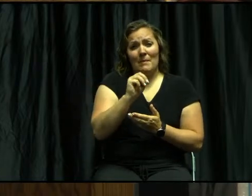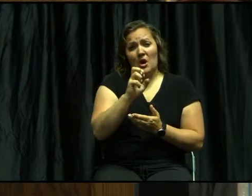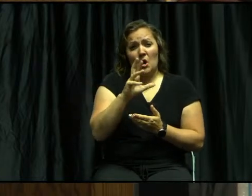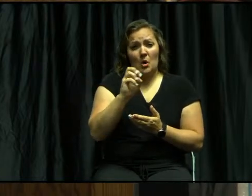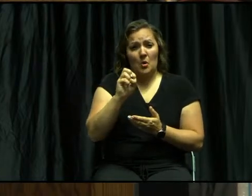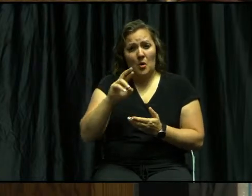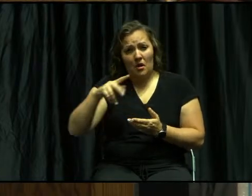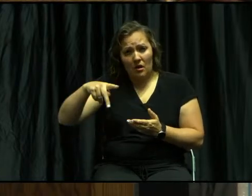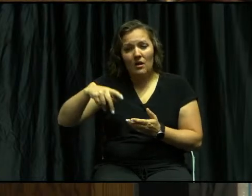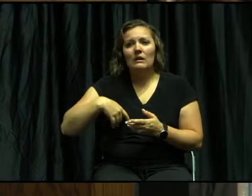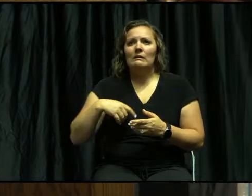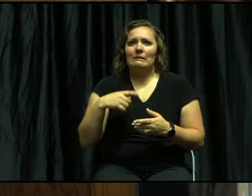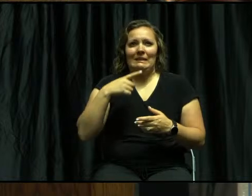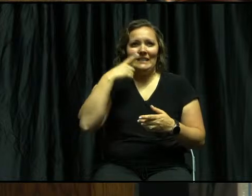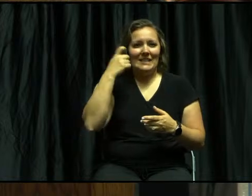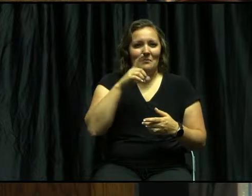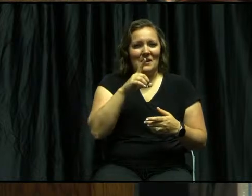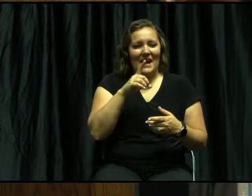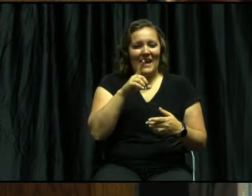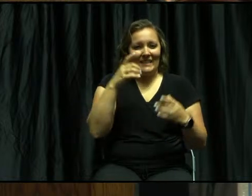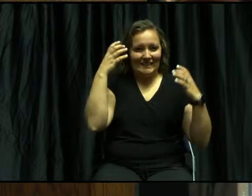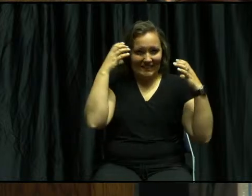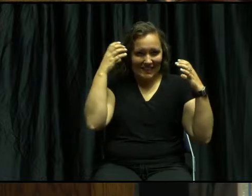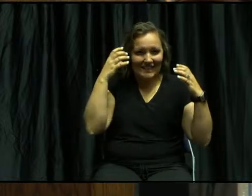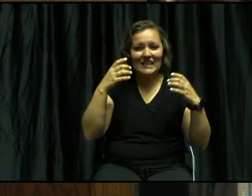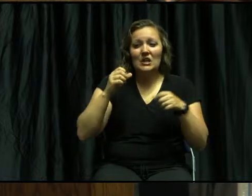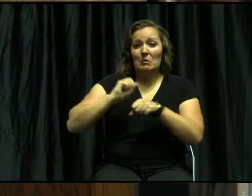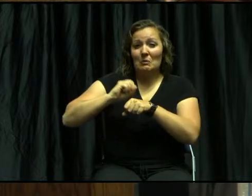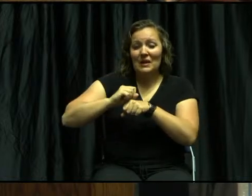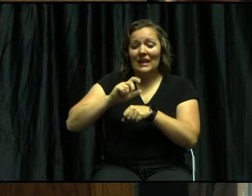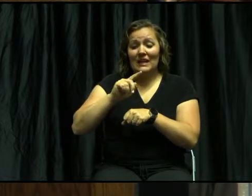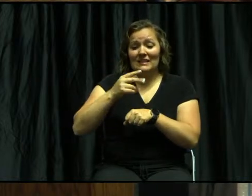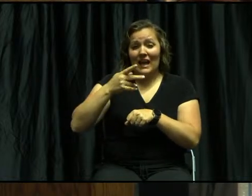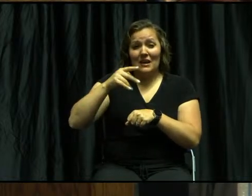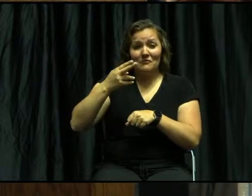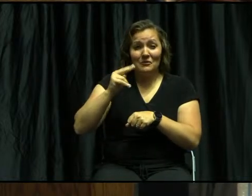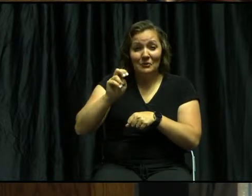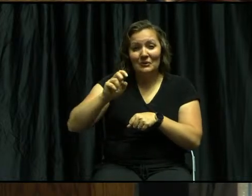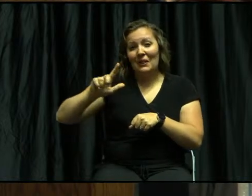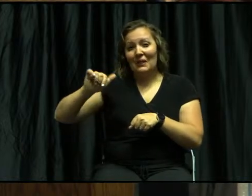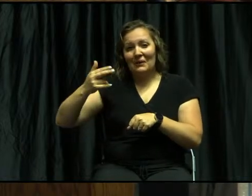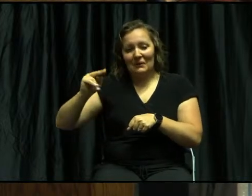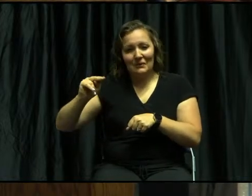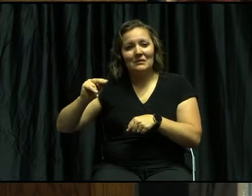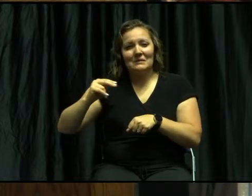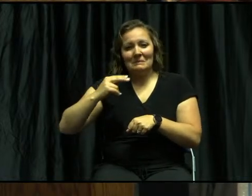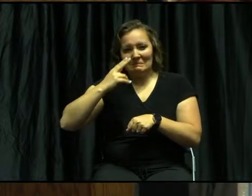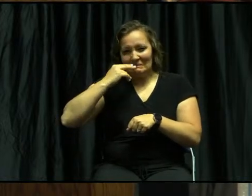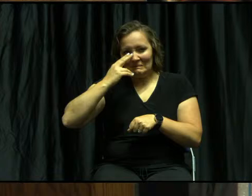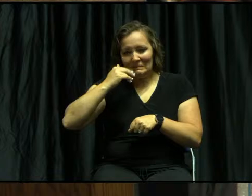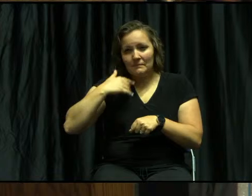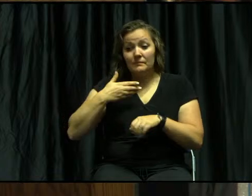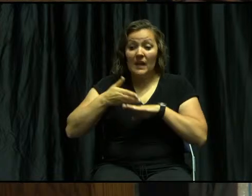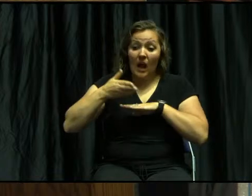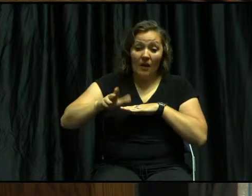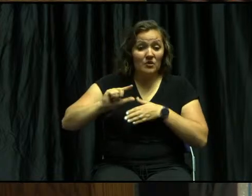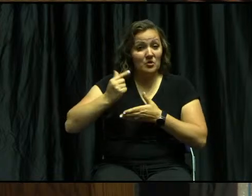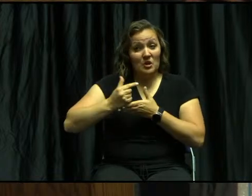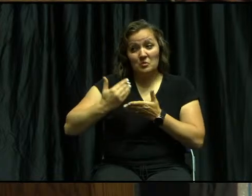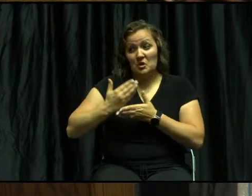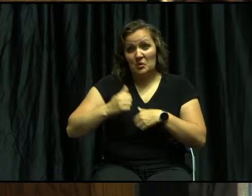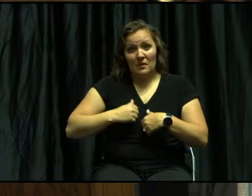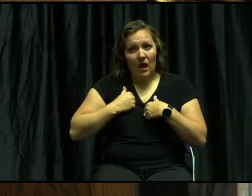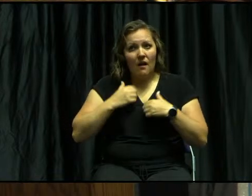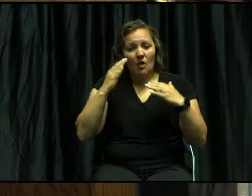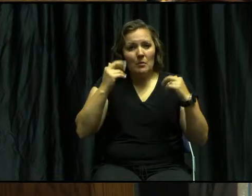spent a summer at Disney World working at Typhoon Lagoon. As Cassie navigates her new life post-graduation, she is hoping